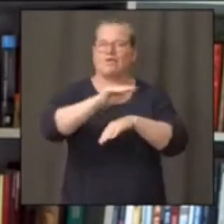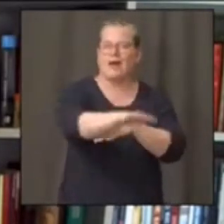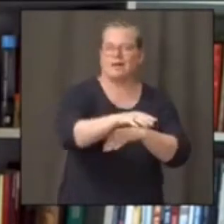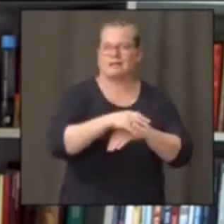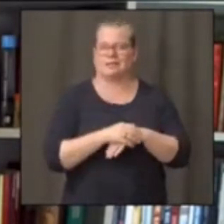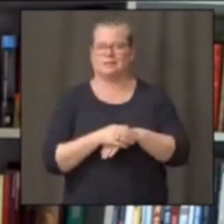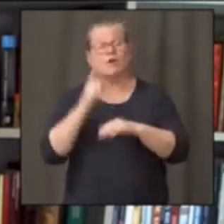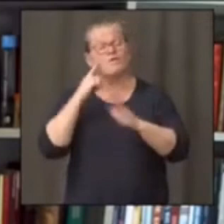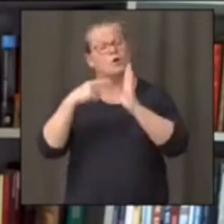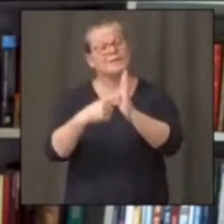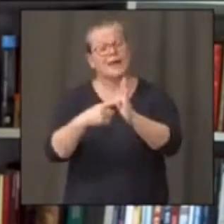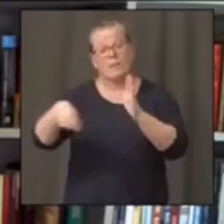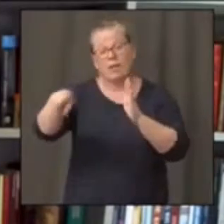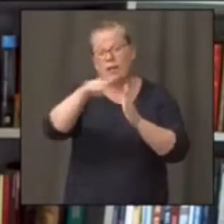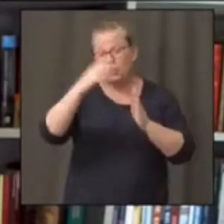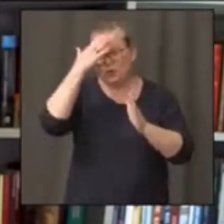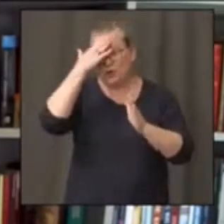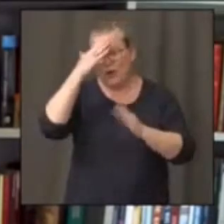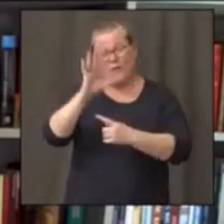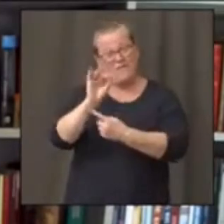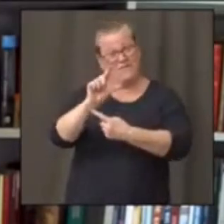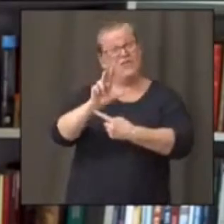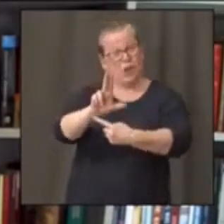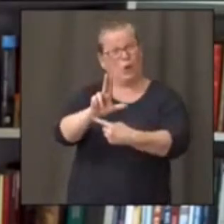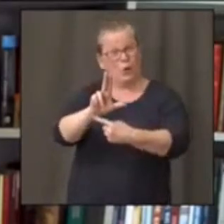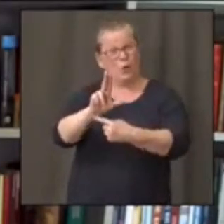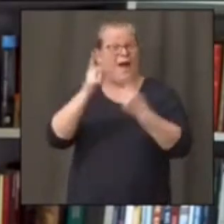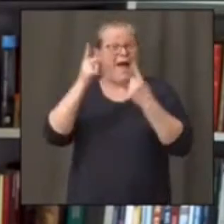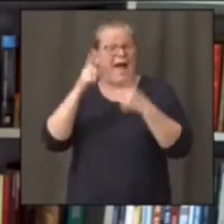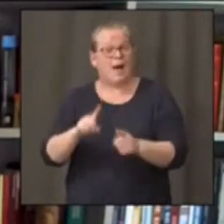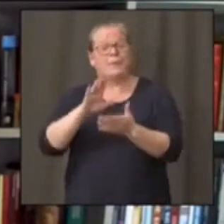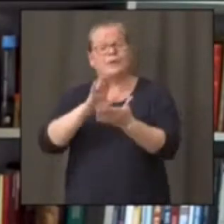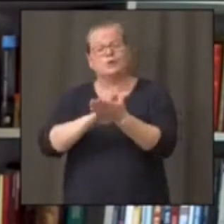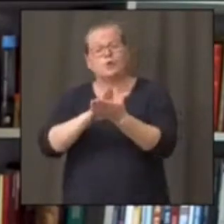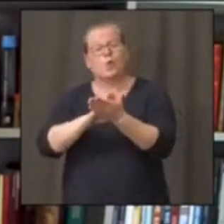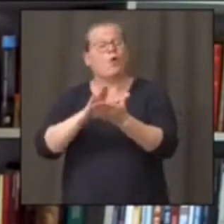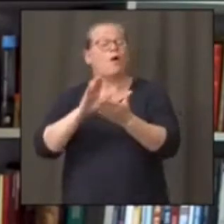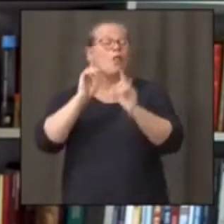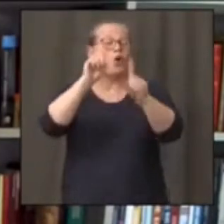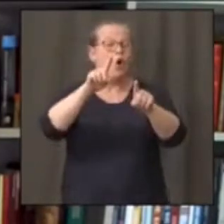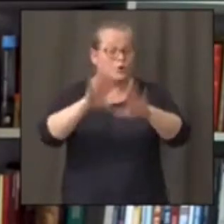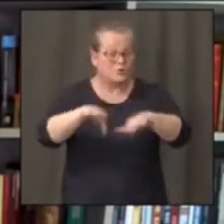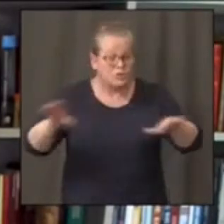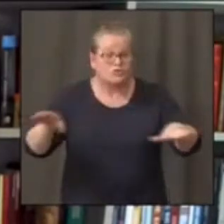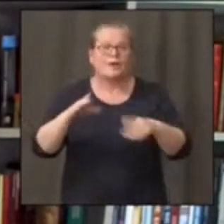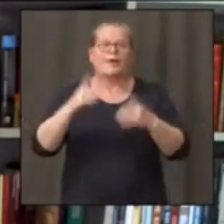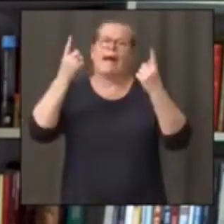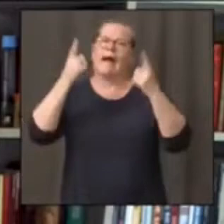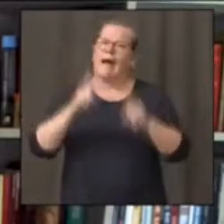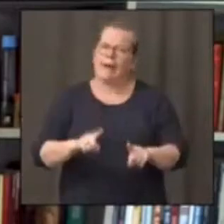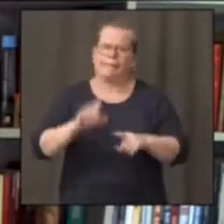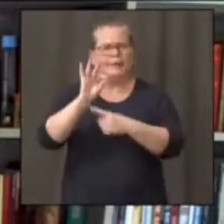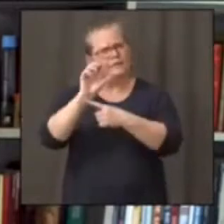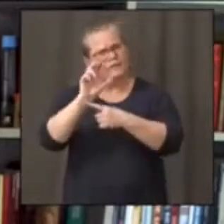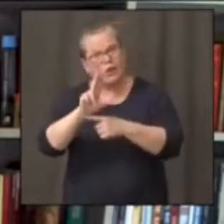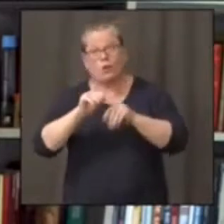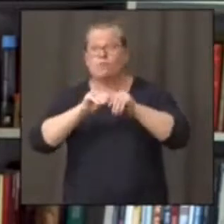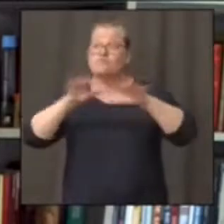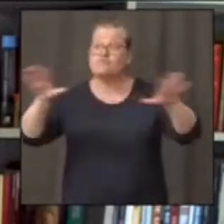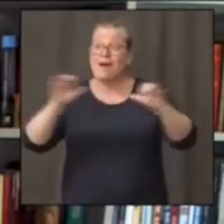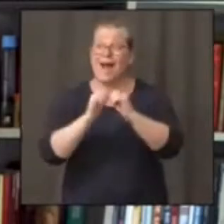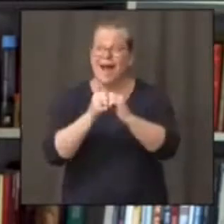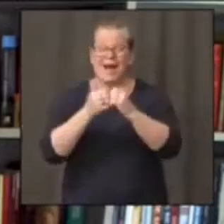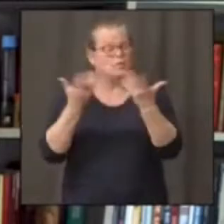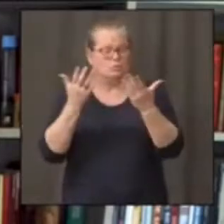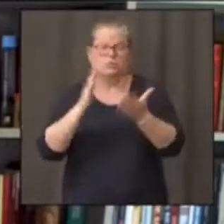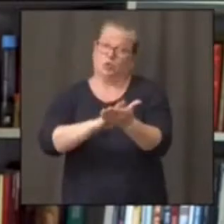school children, where infections with influenza virus are actually driven, the transmission in the community is driven by